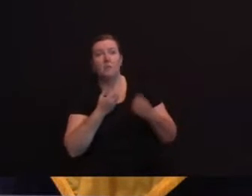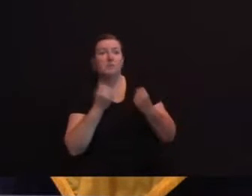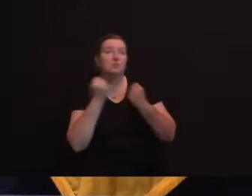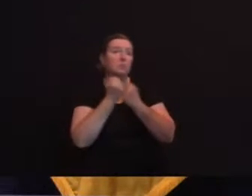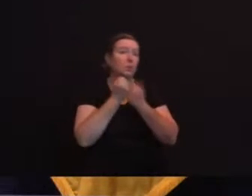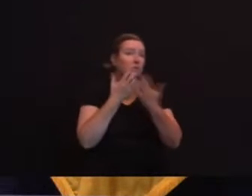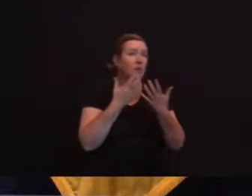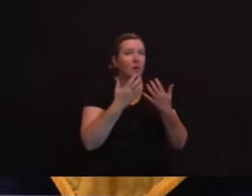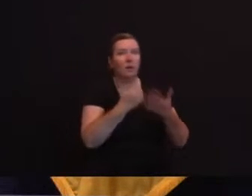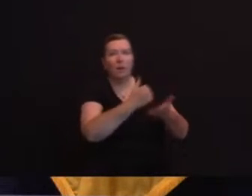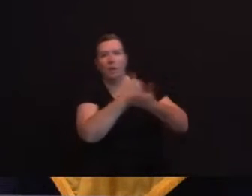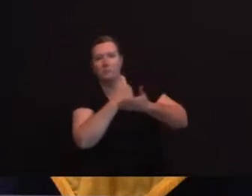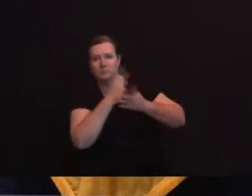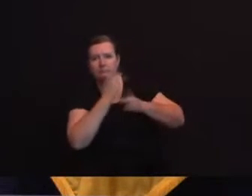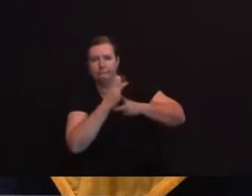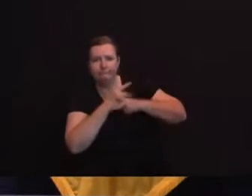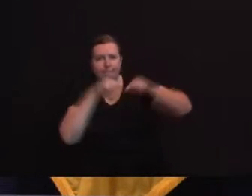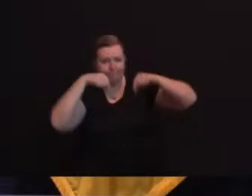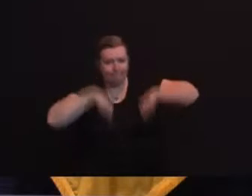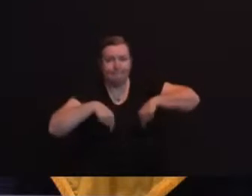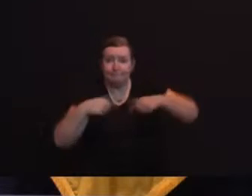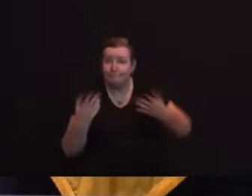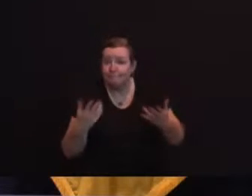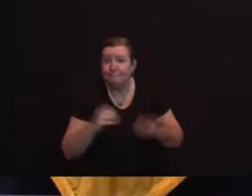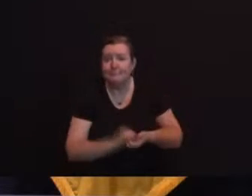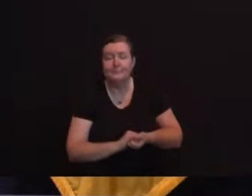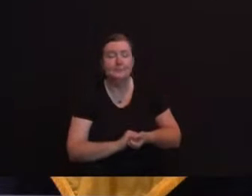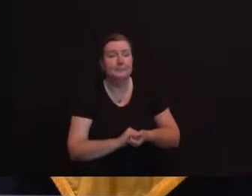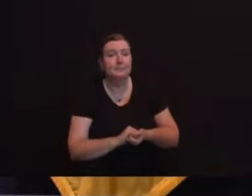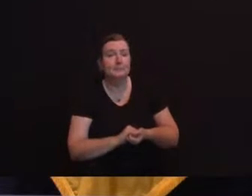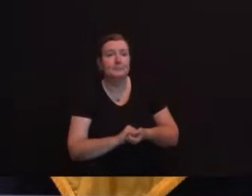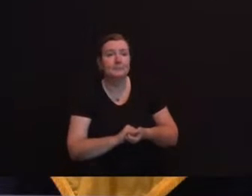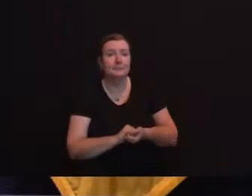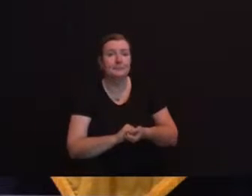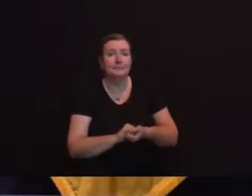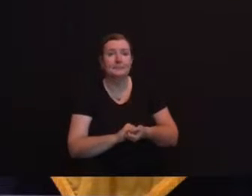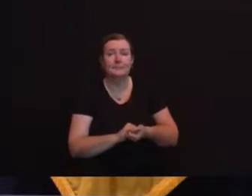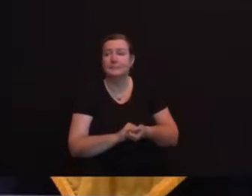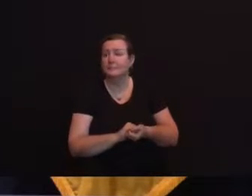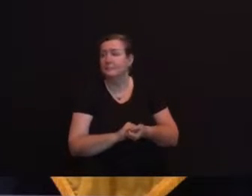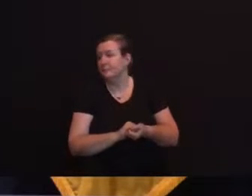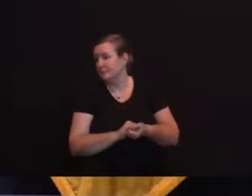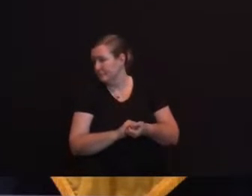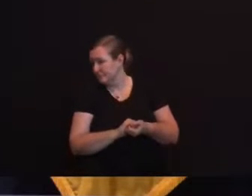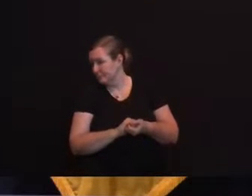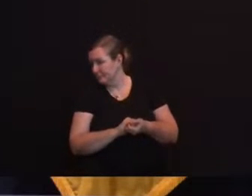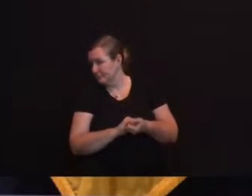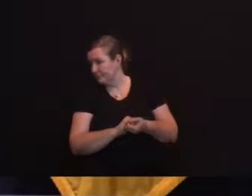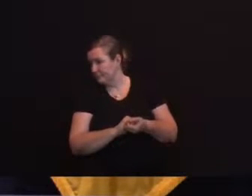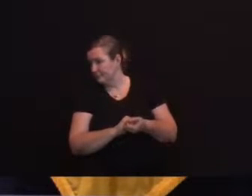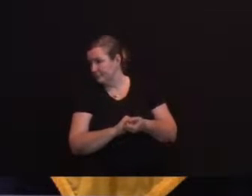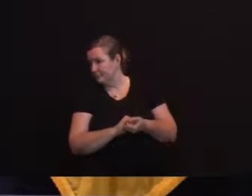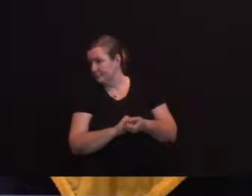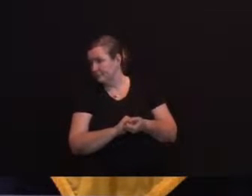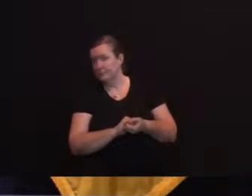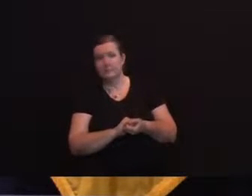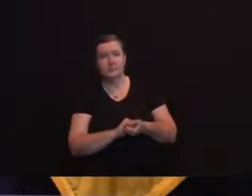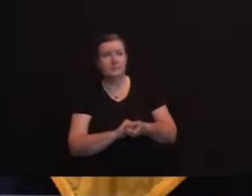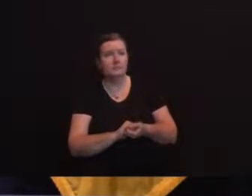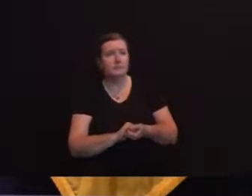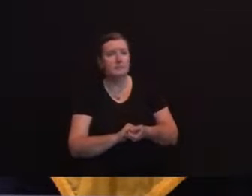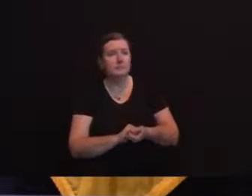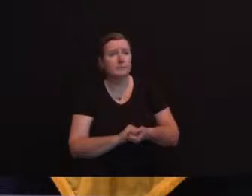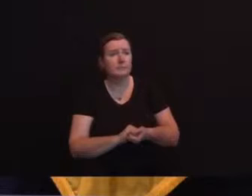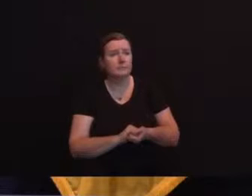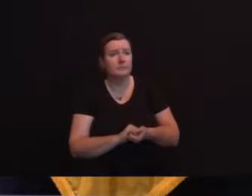go back. Matt will come, we'll do a circle, go back to Daniel and come back around. Thank you. Oh, me first. Okay. Daniel, don't give me one of